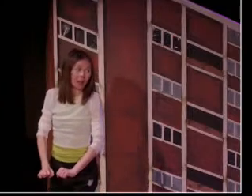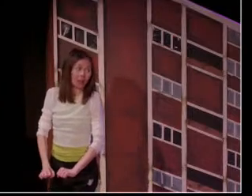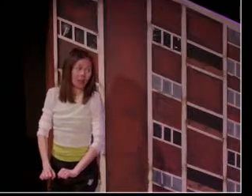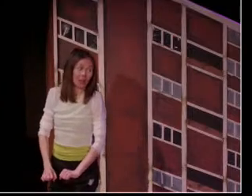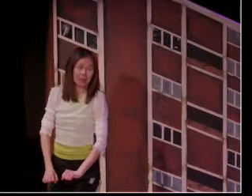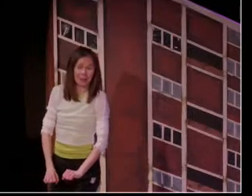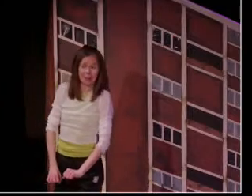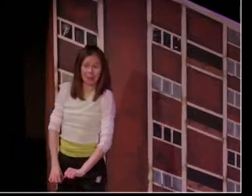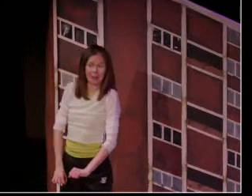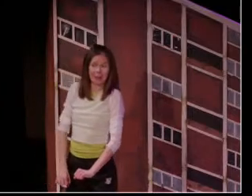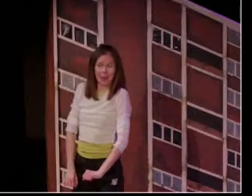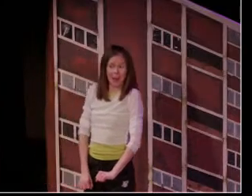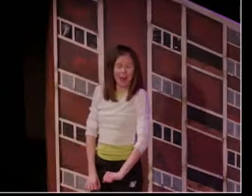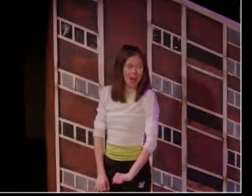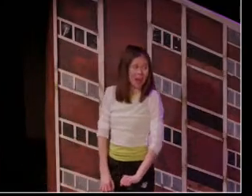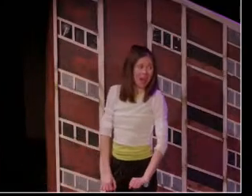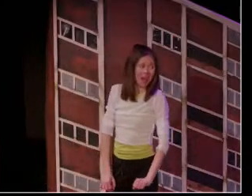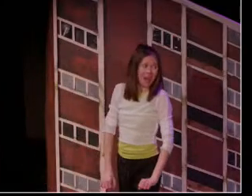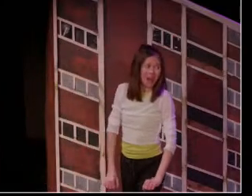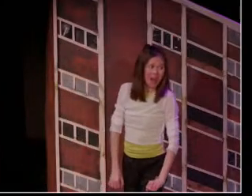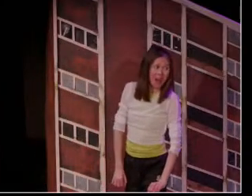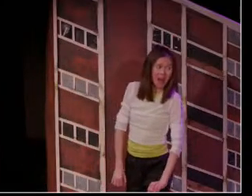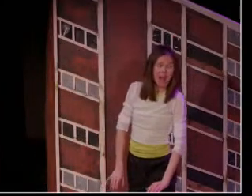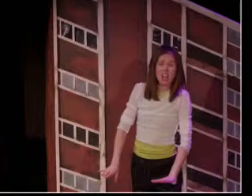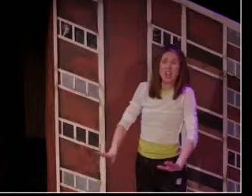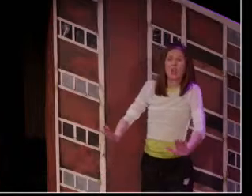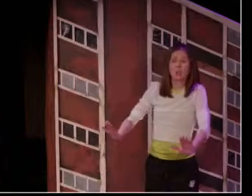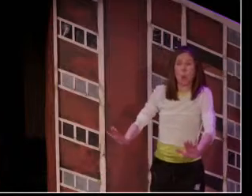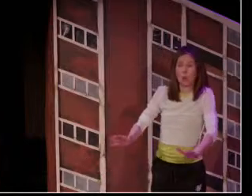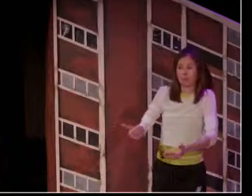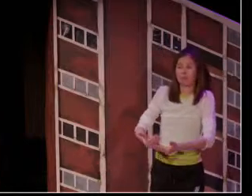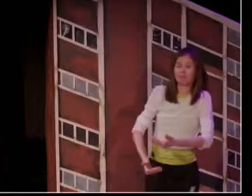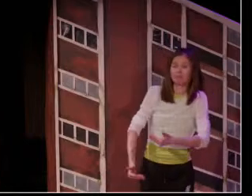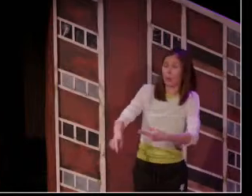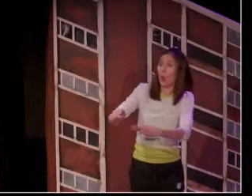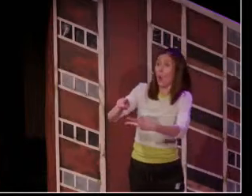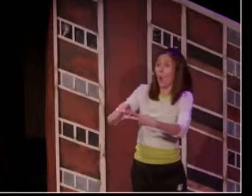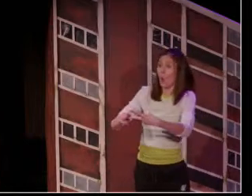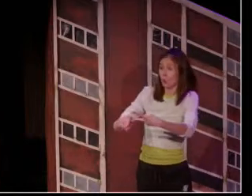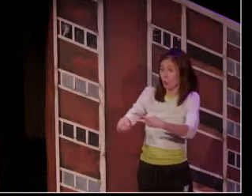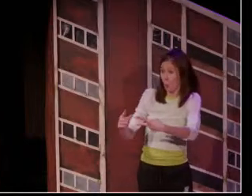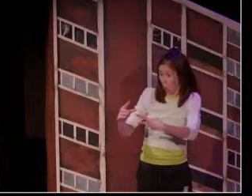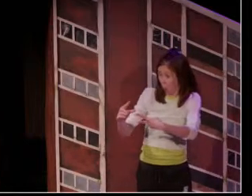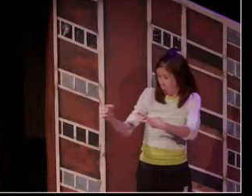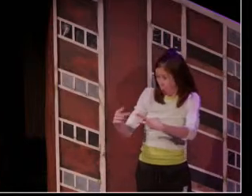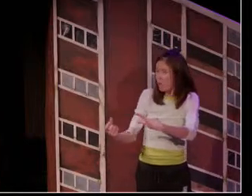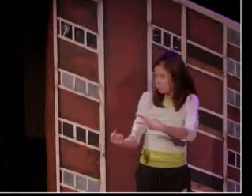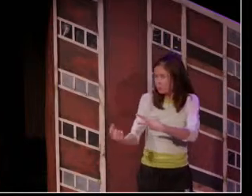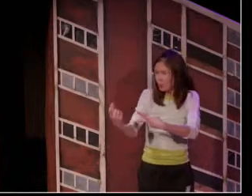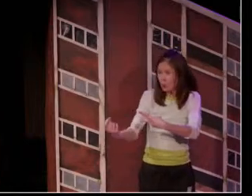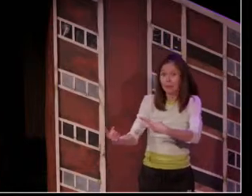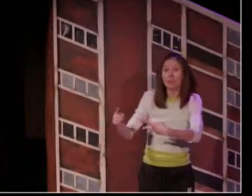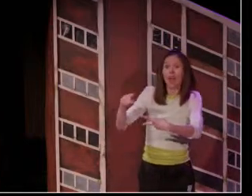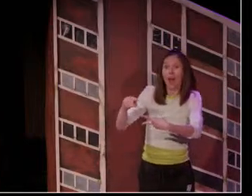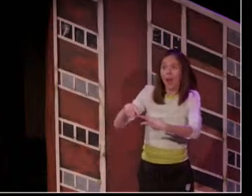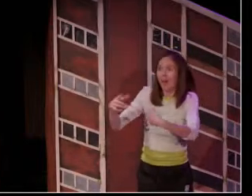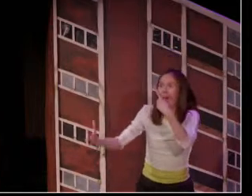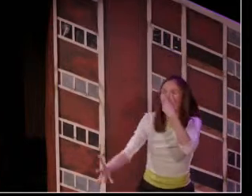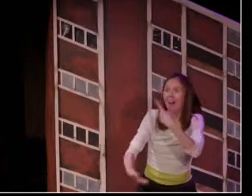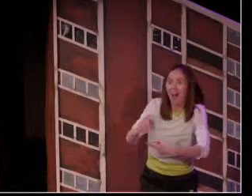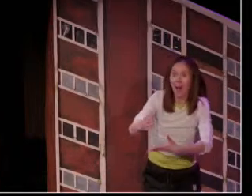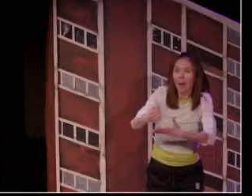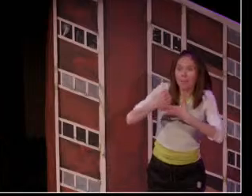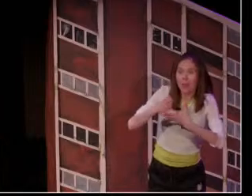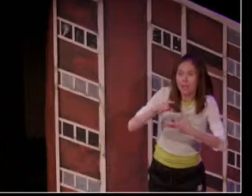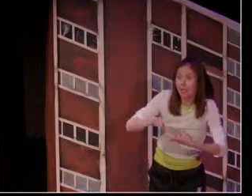The way I see it, I have two options. One's for money, and the other to do Florizel, me former master's